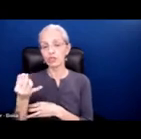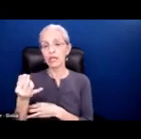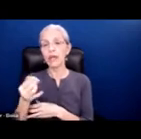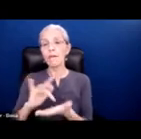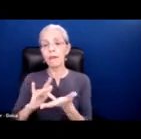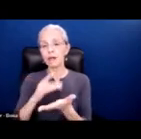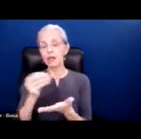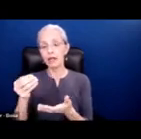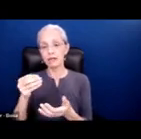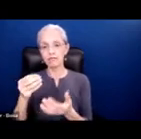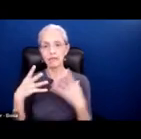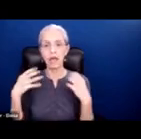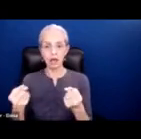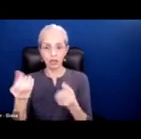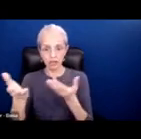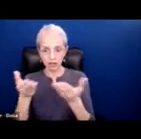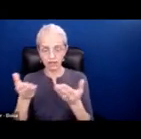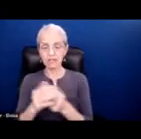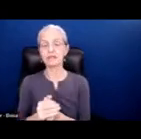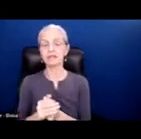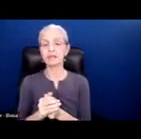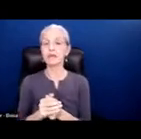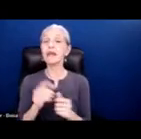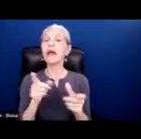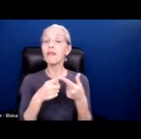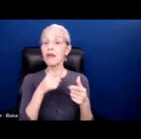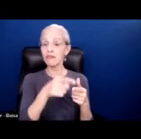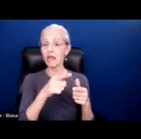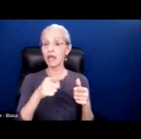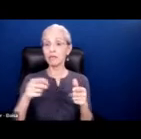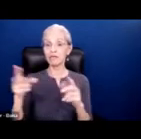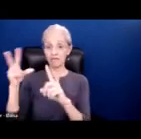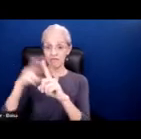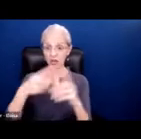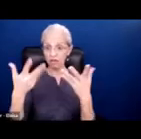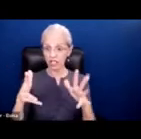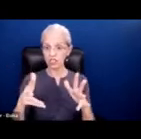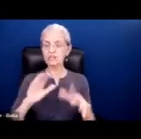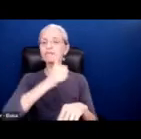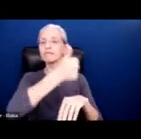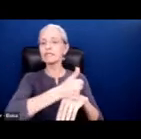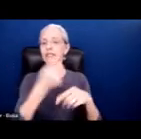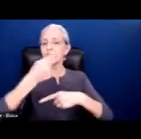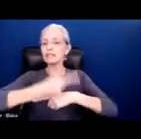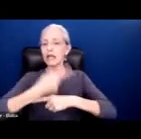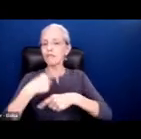And once this is done, the unit, they set a date for a place for the hearing. The hearing is held by administrative law judge. It